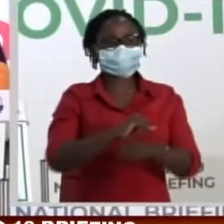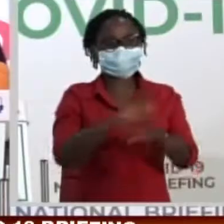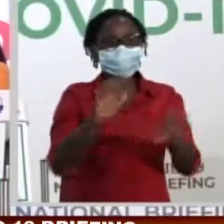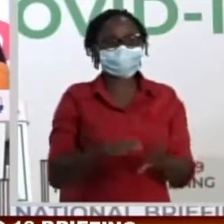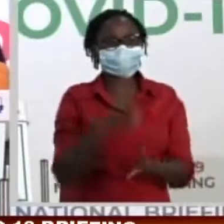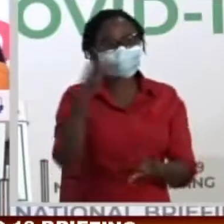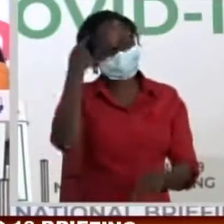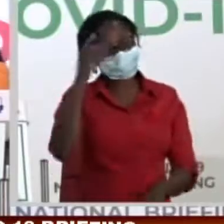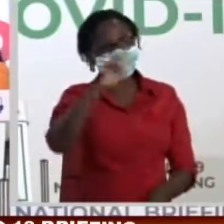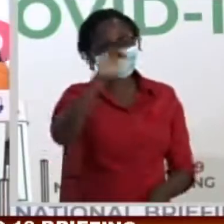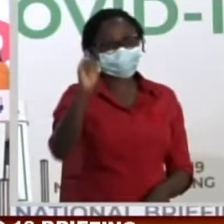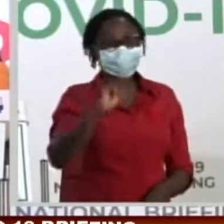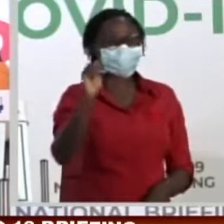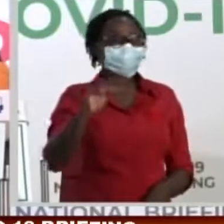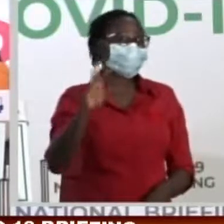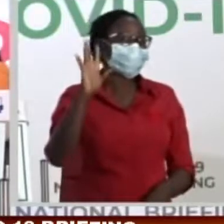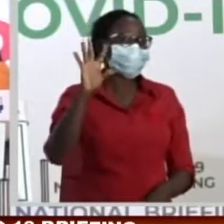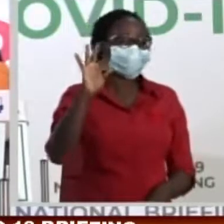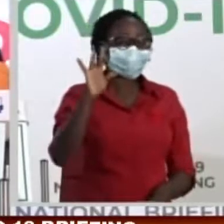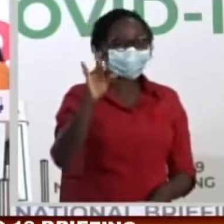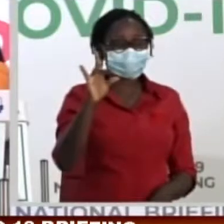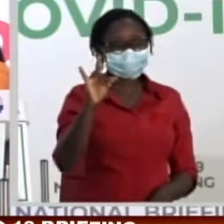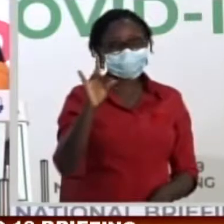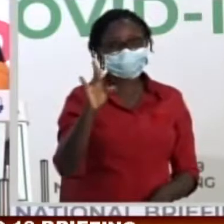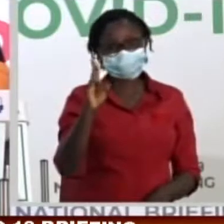Monday, 17th August 2020.